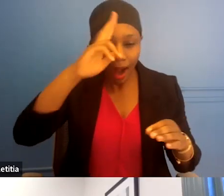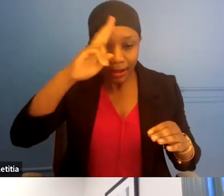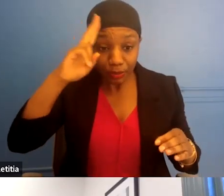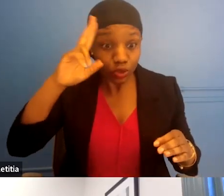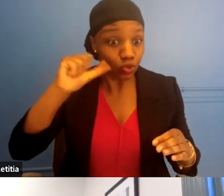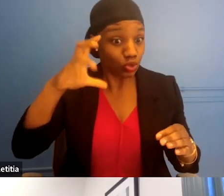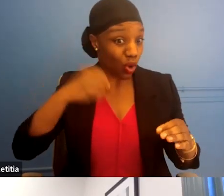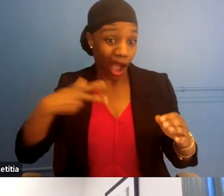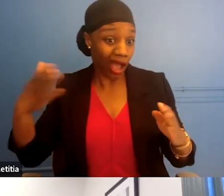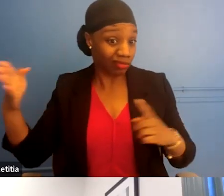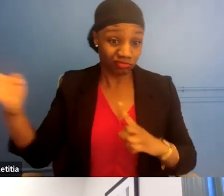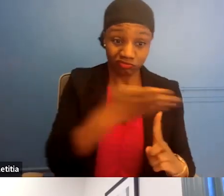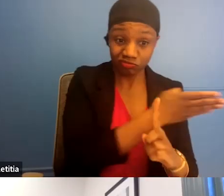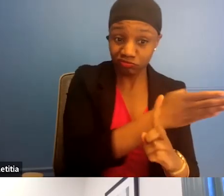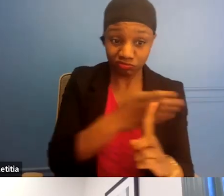moved to San Francisco